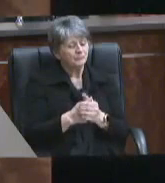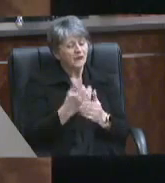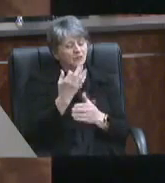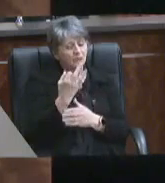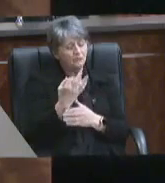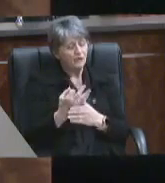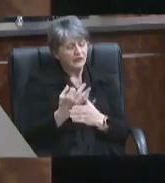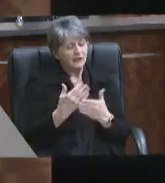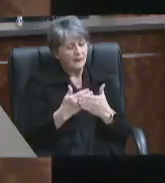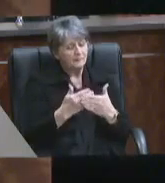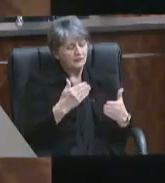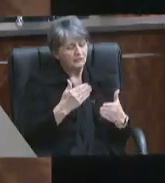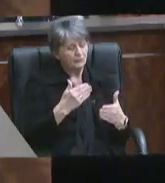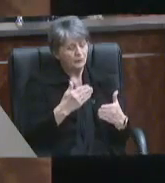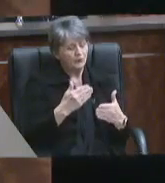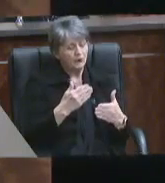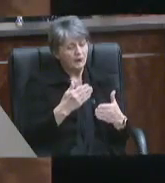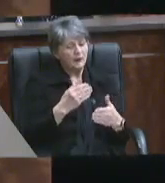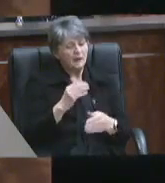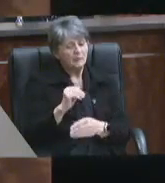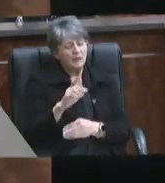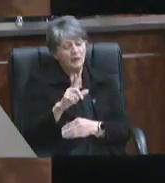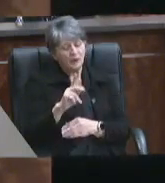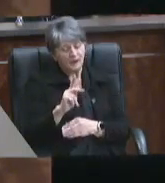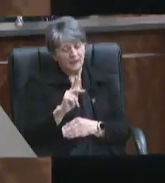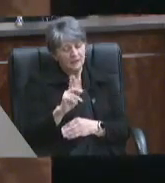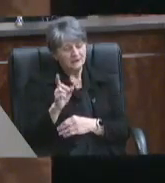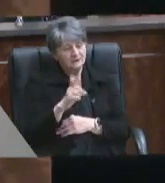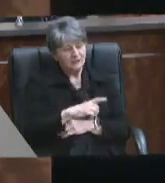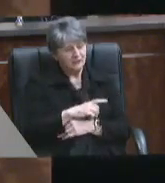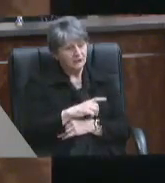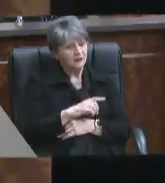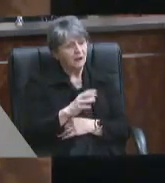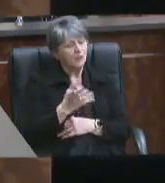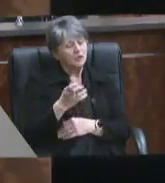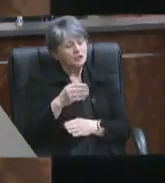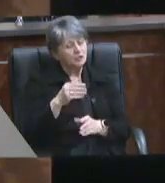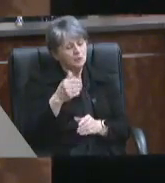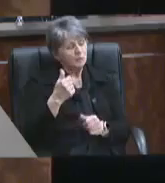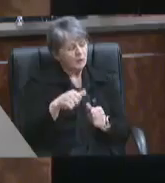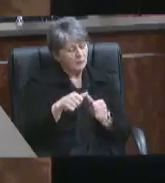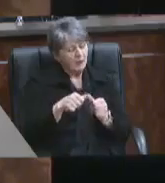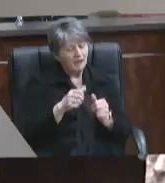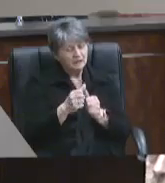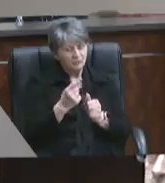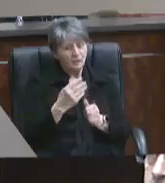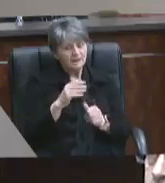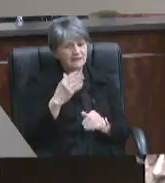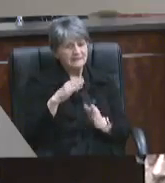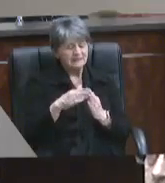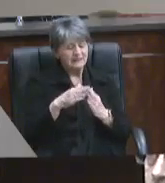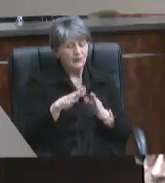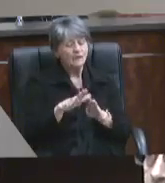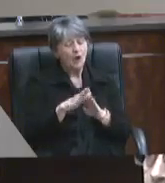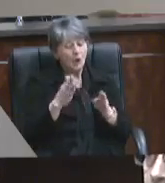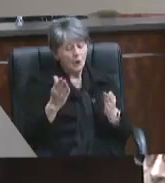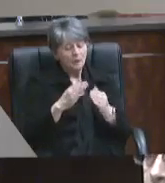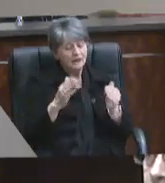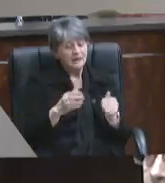before Martin Luther King Day. I want to remind everyone the city will have their open house on Sunday, March the